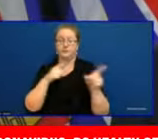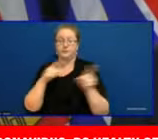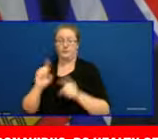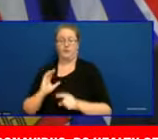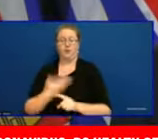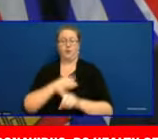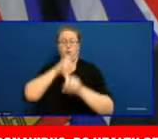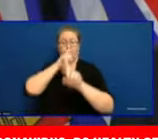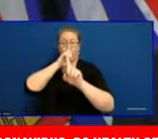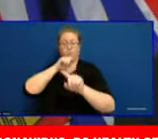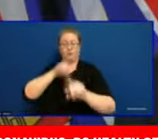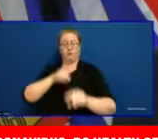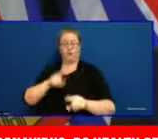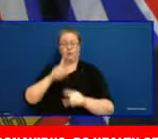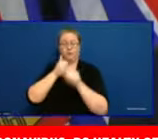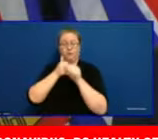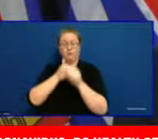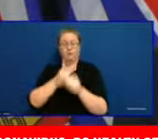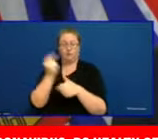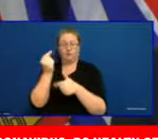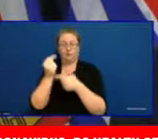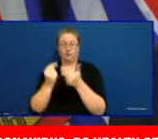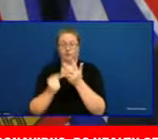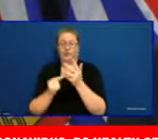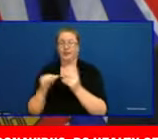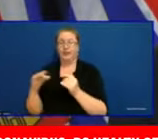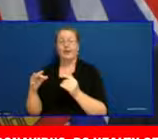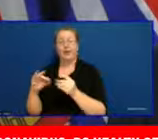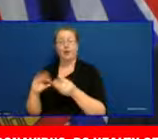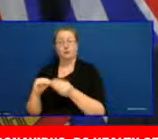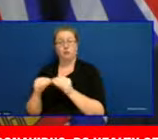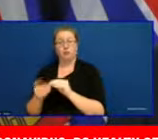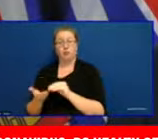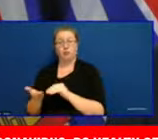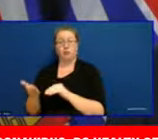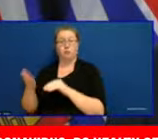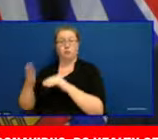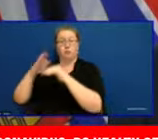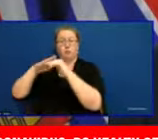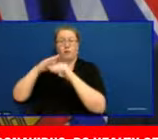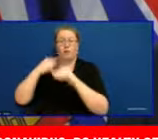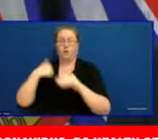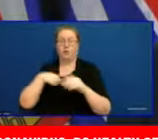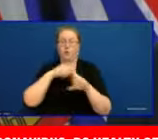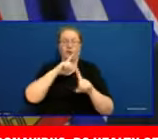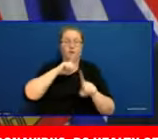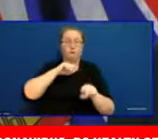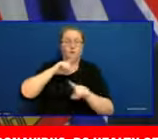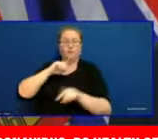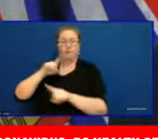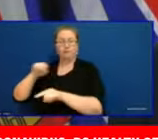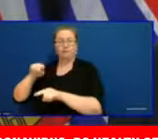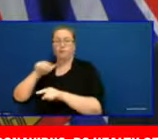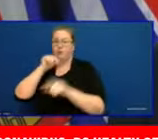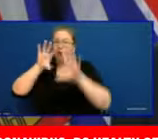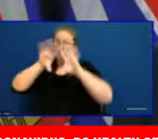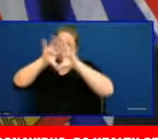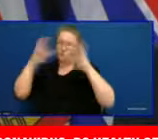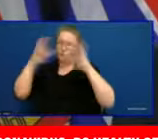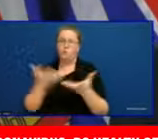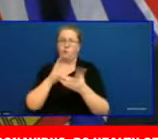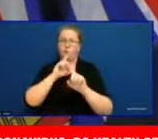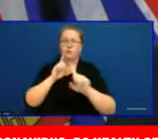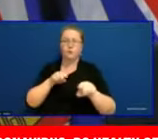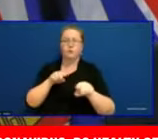series of sequenced proportional responses or lines of defense if the number of cases increase in the fall-winter, rather than a whole of health